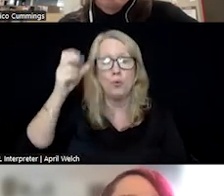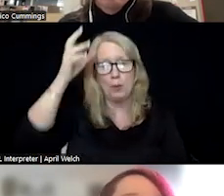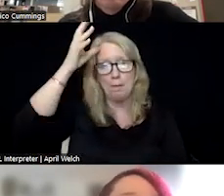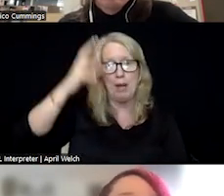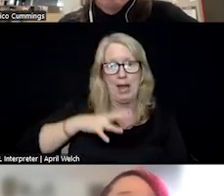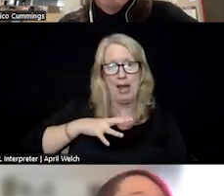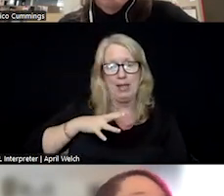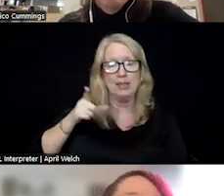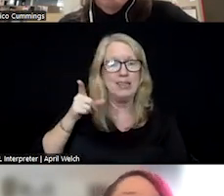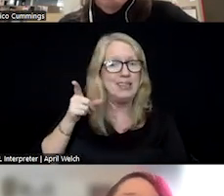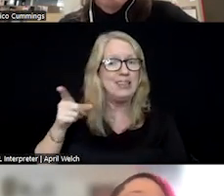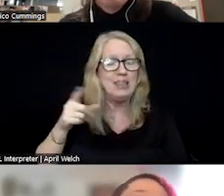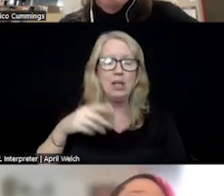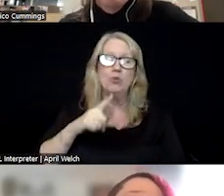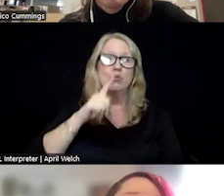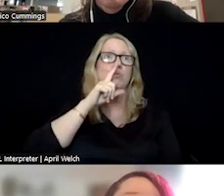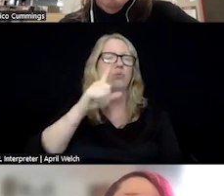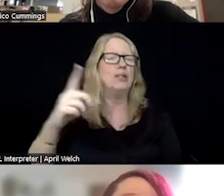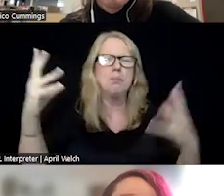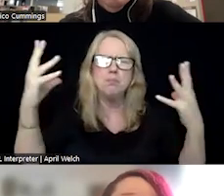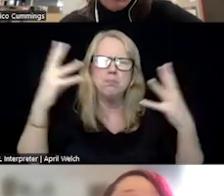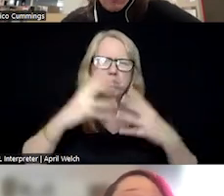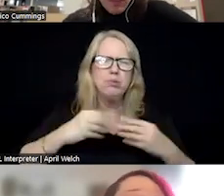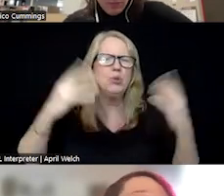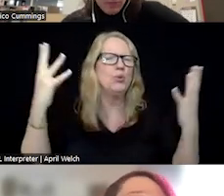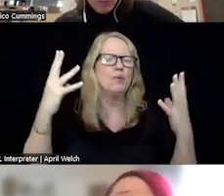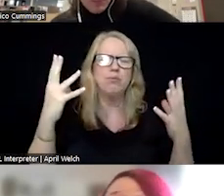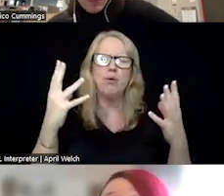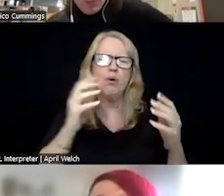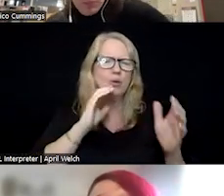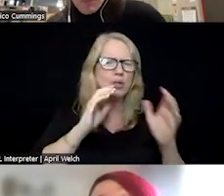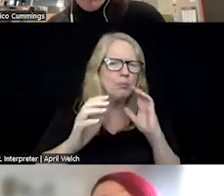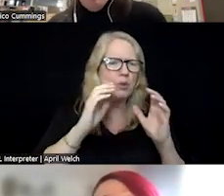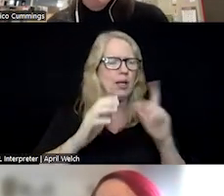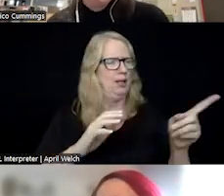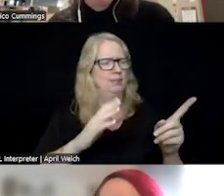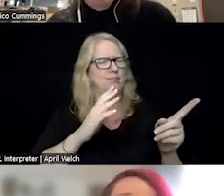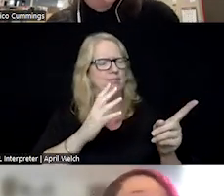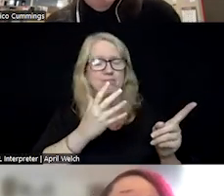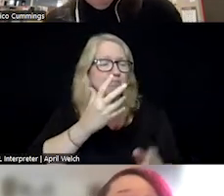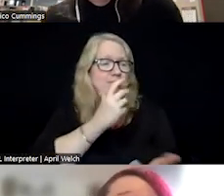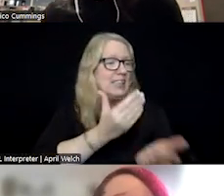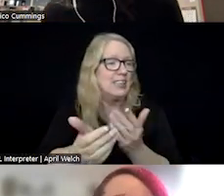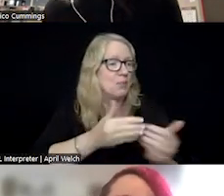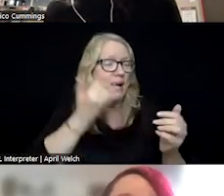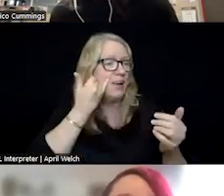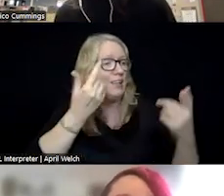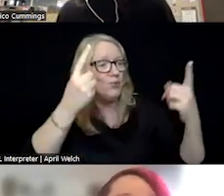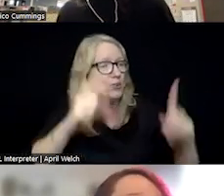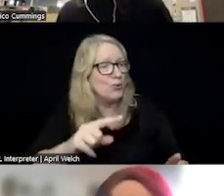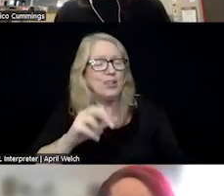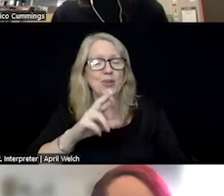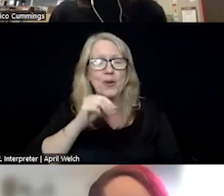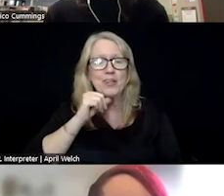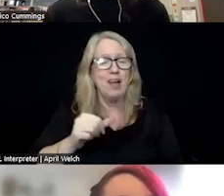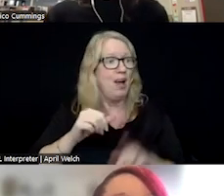he really laid it out beautifully to this elder that it doesn't matter if, you agree with it necessarily or